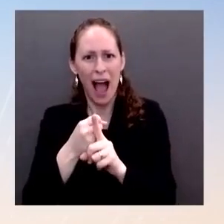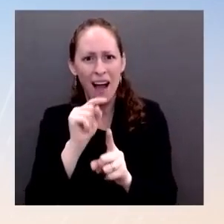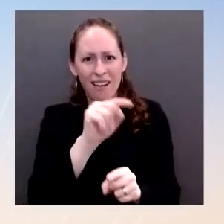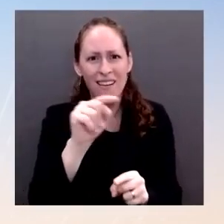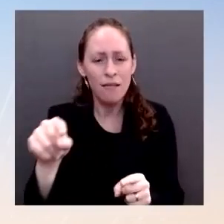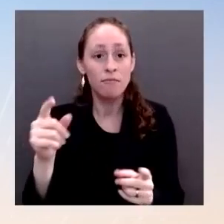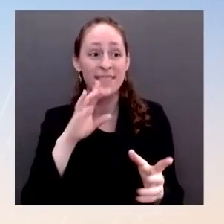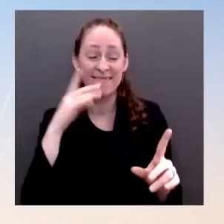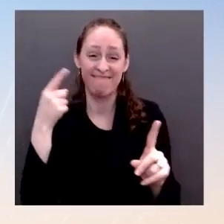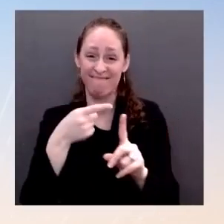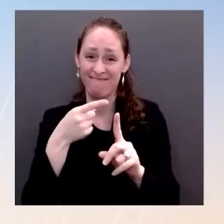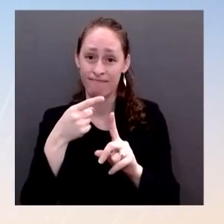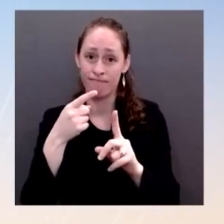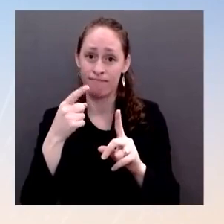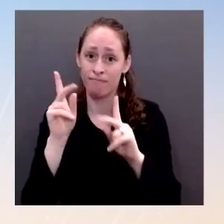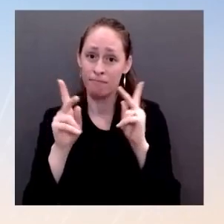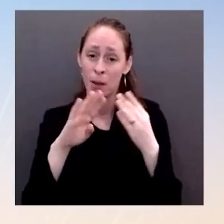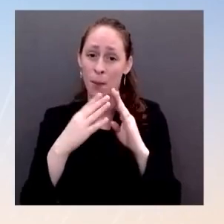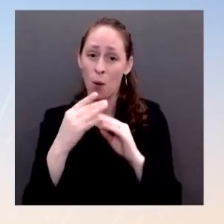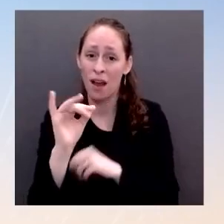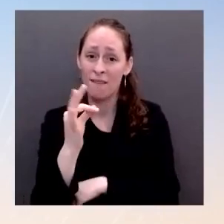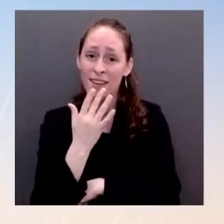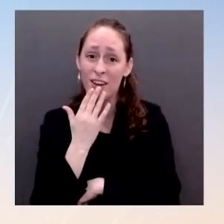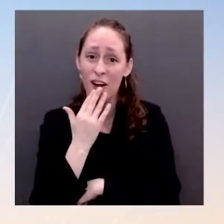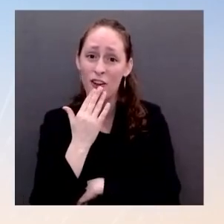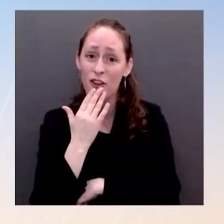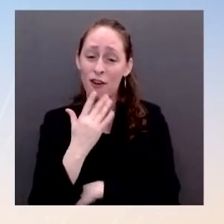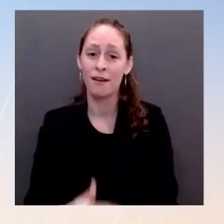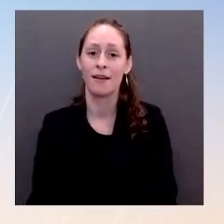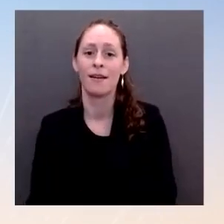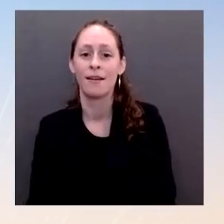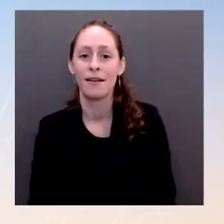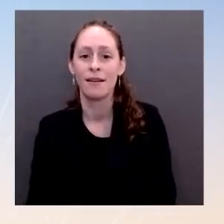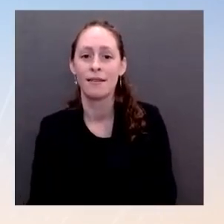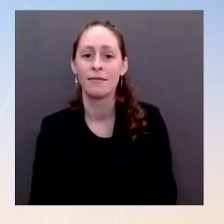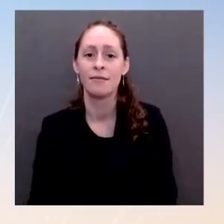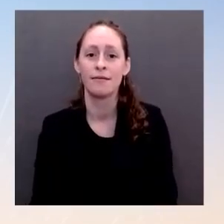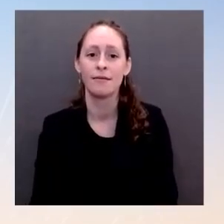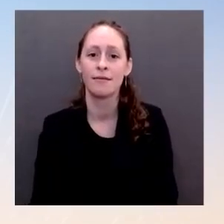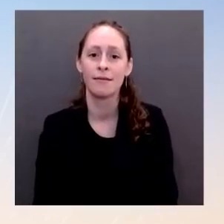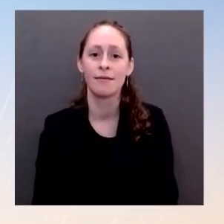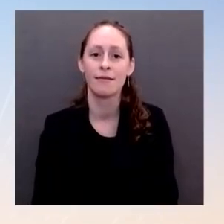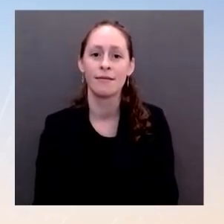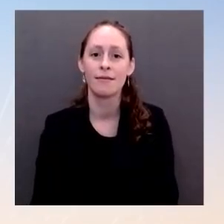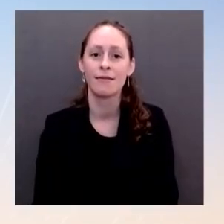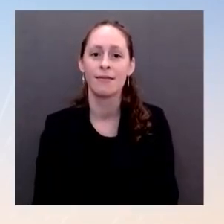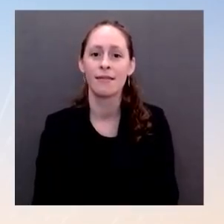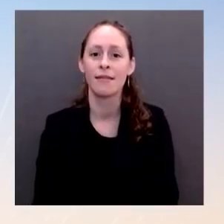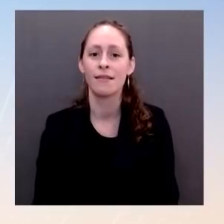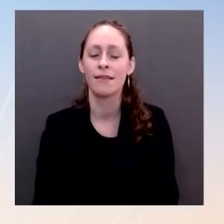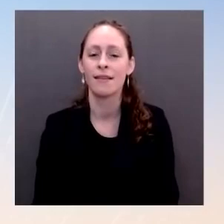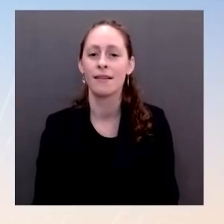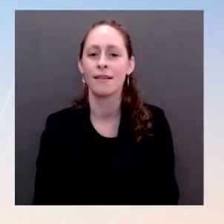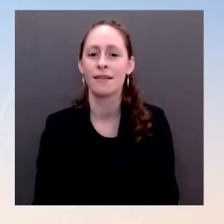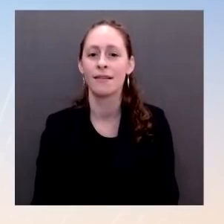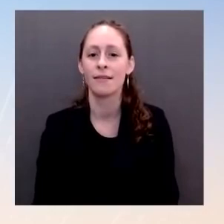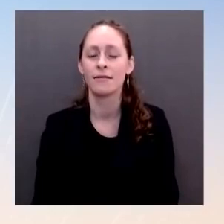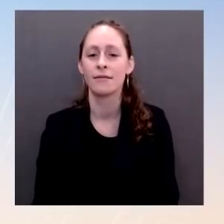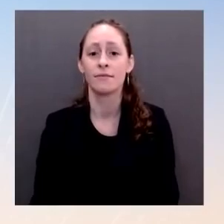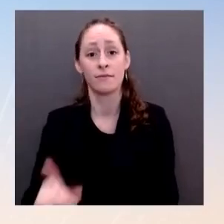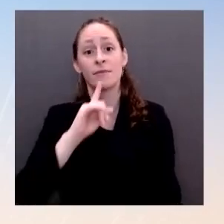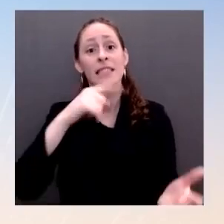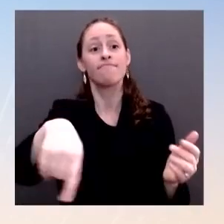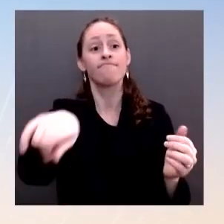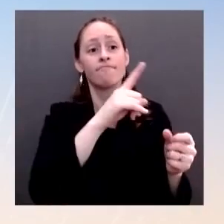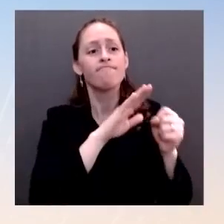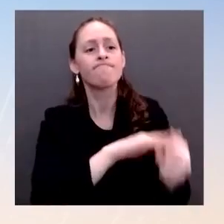been fighting for is requiring states that have a history of voter suppression to get approval to change their laws. It also,